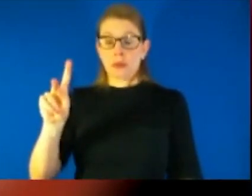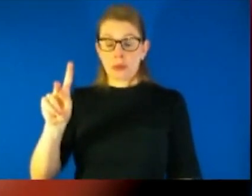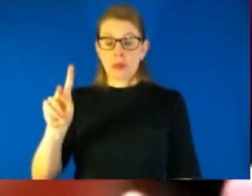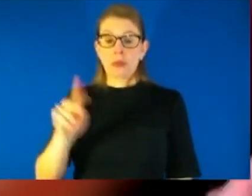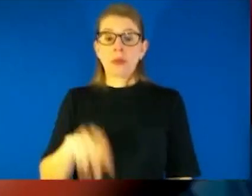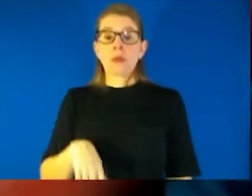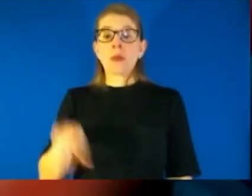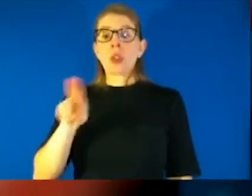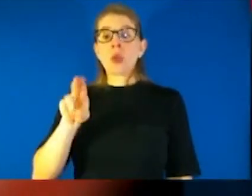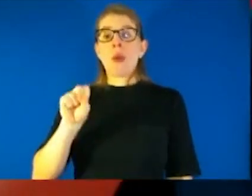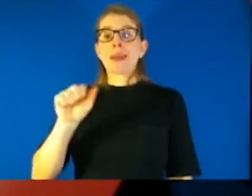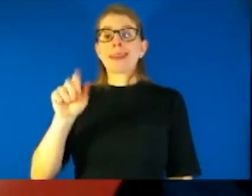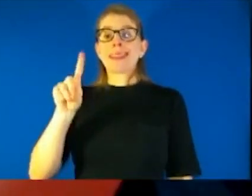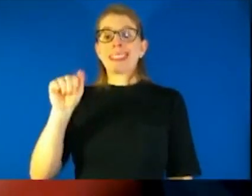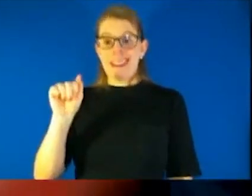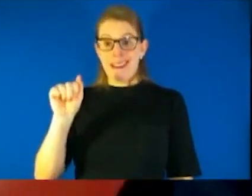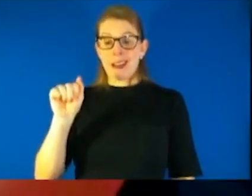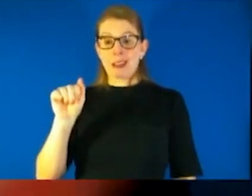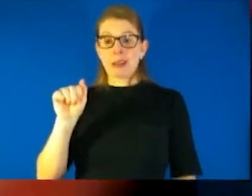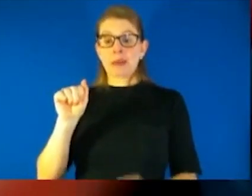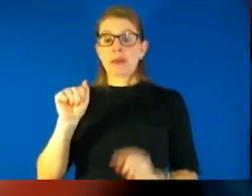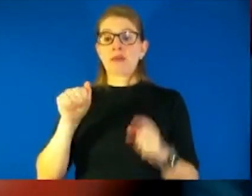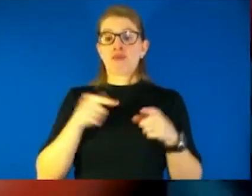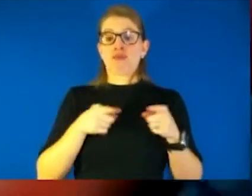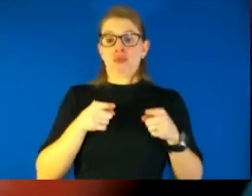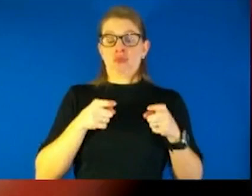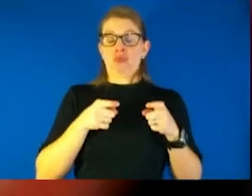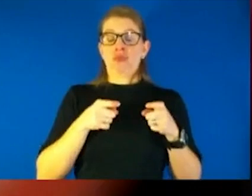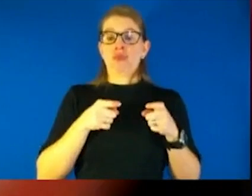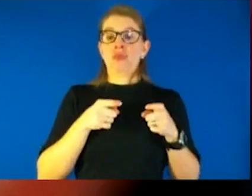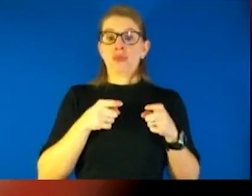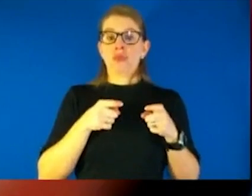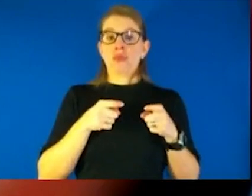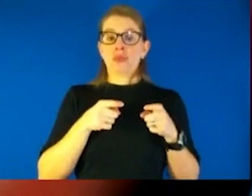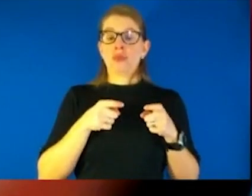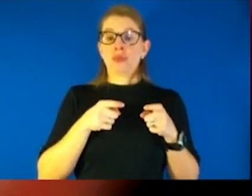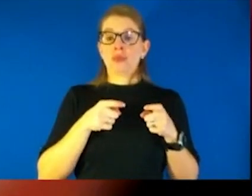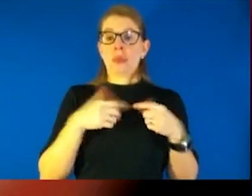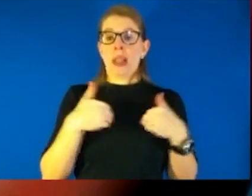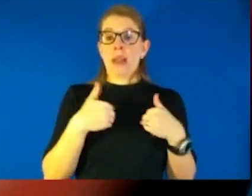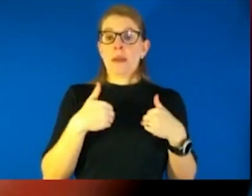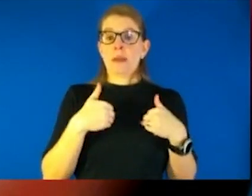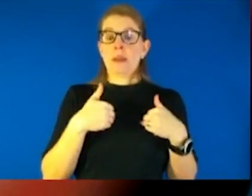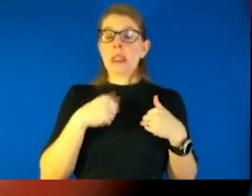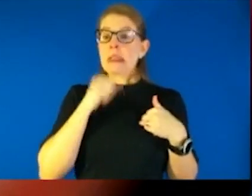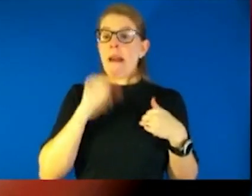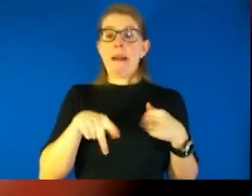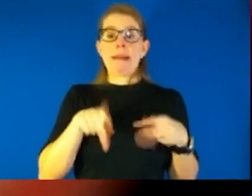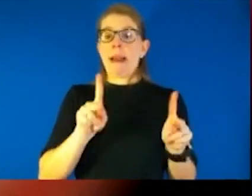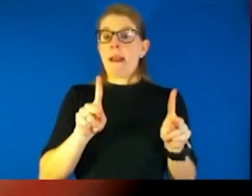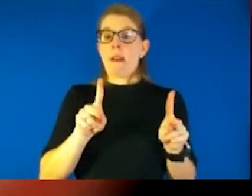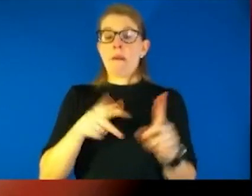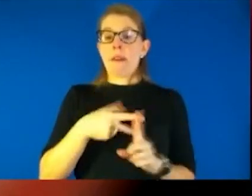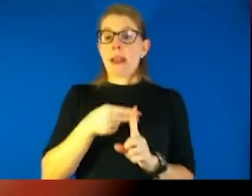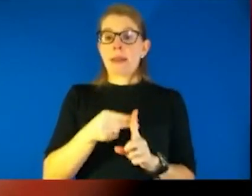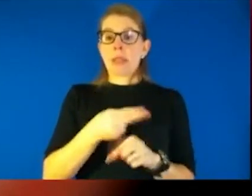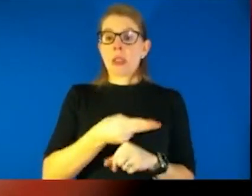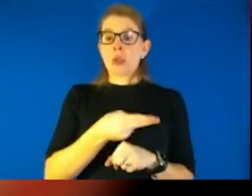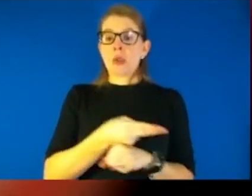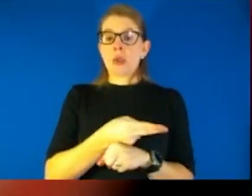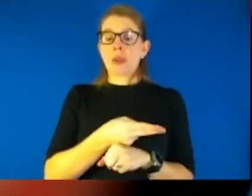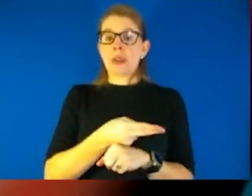USDA, which regulates vaccination in animals, USDA CVP, does not allow this vaccine to be used